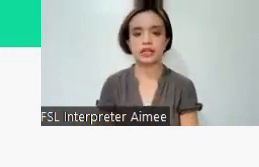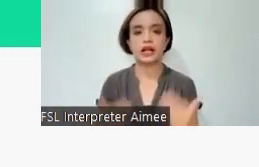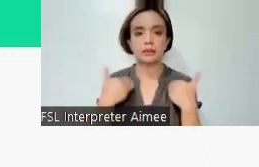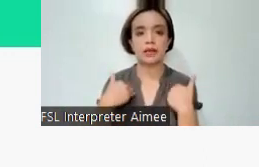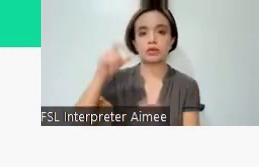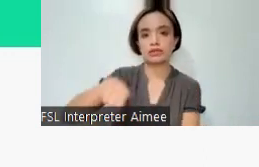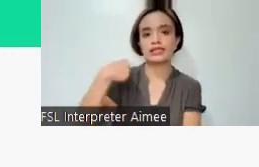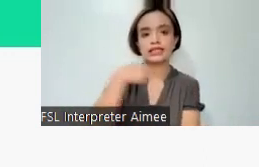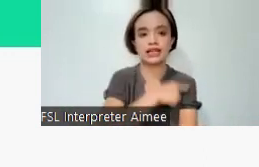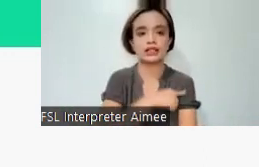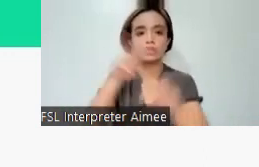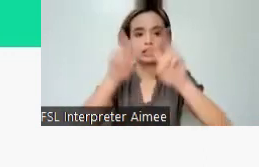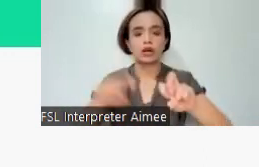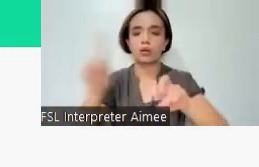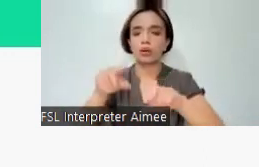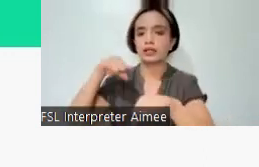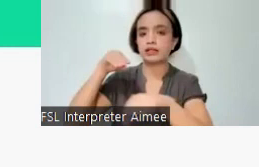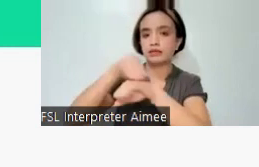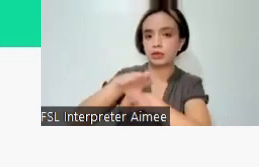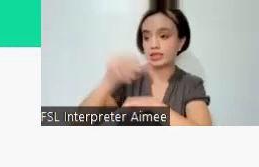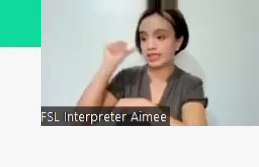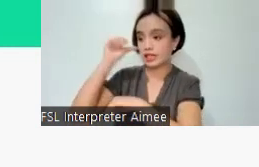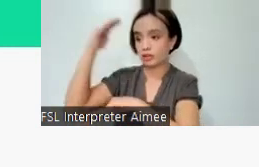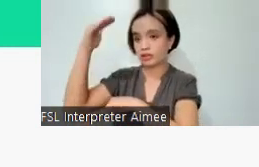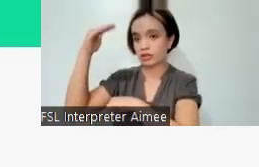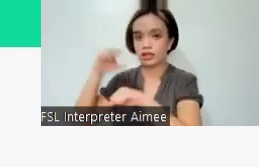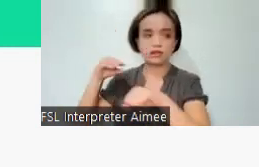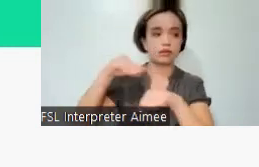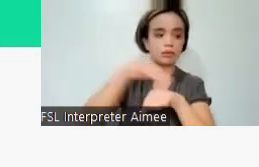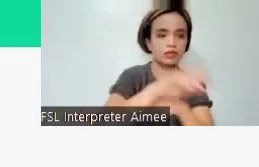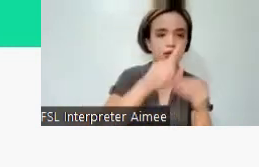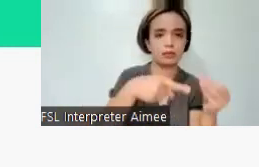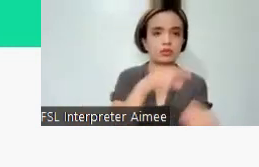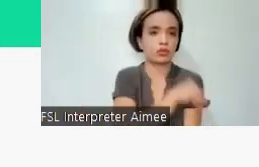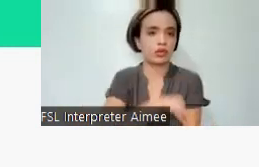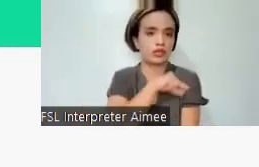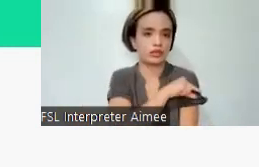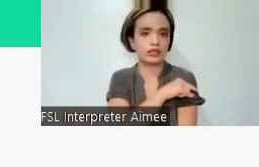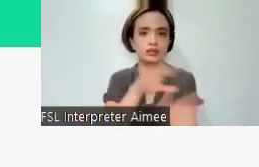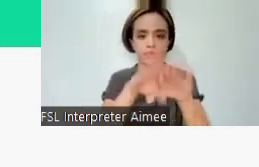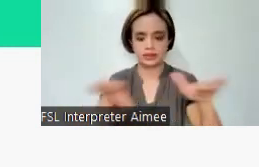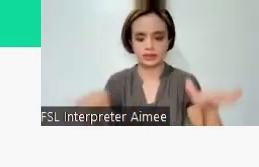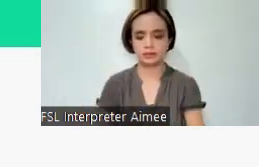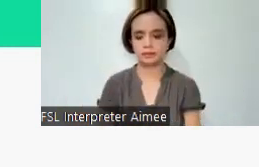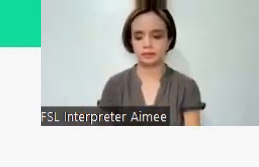need for us to study the influence of adult input on the quality of child output.